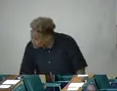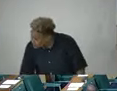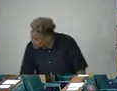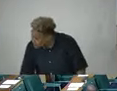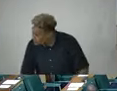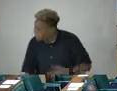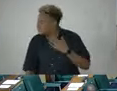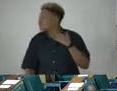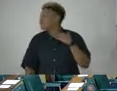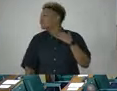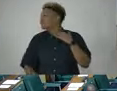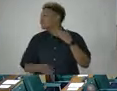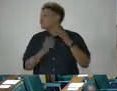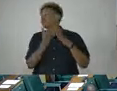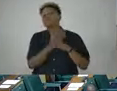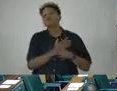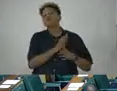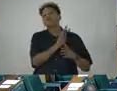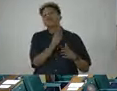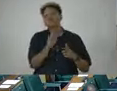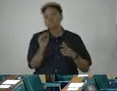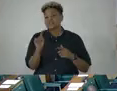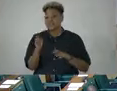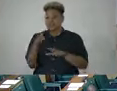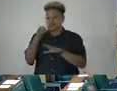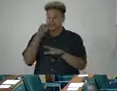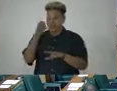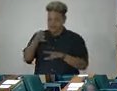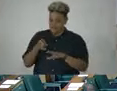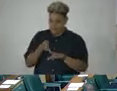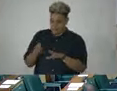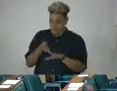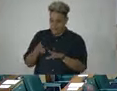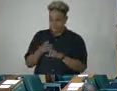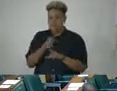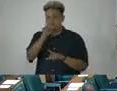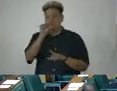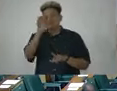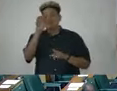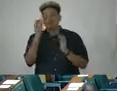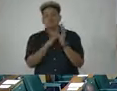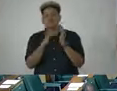the border between Westmoreland and St. Elizabeth, an allocation of